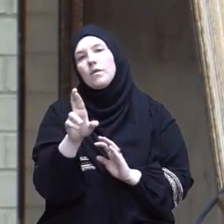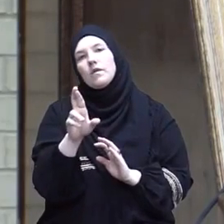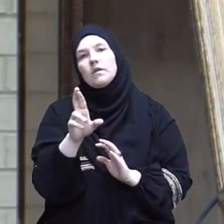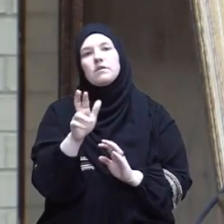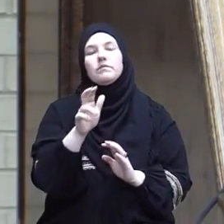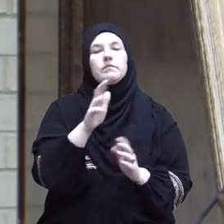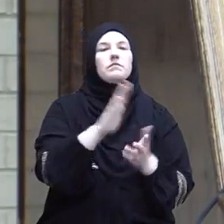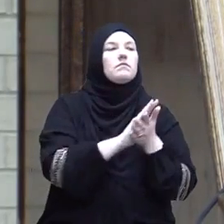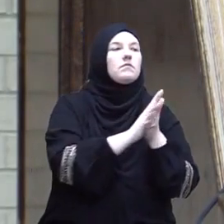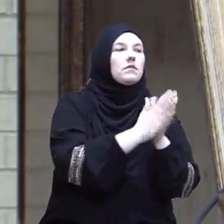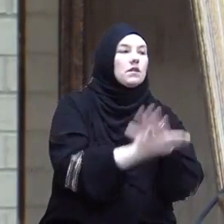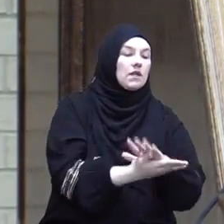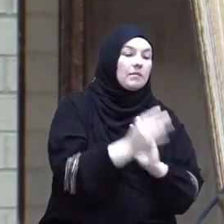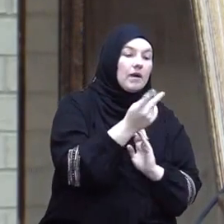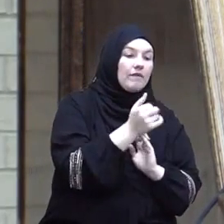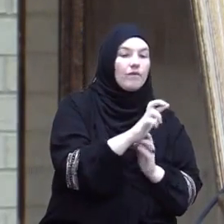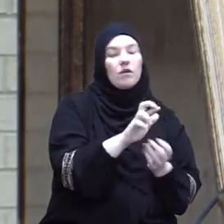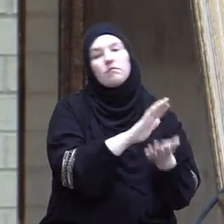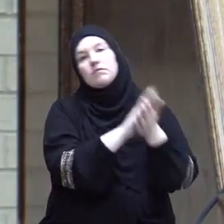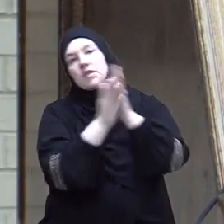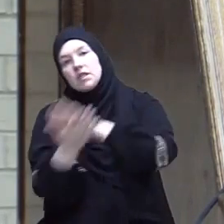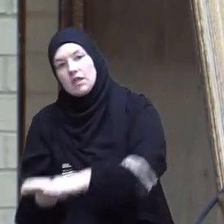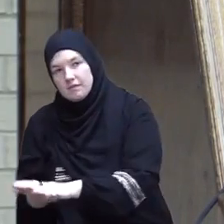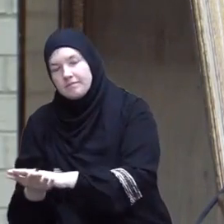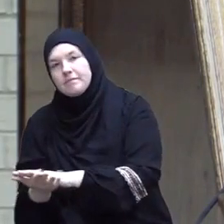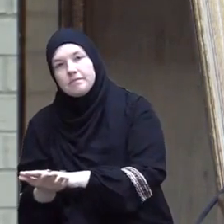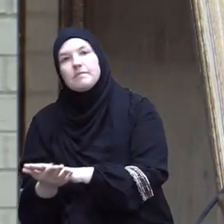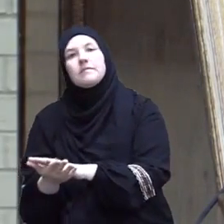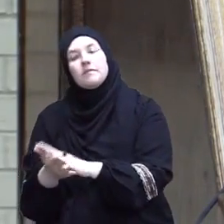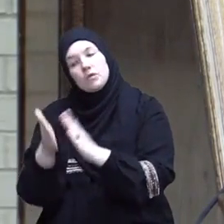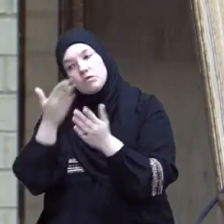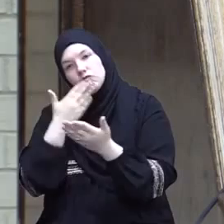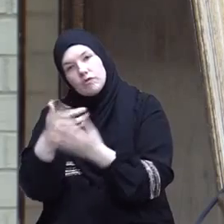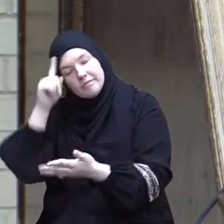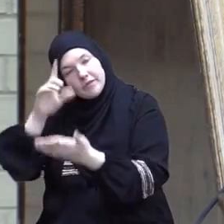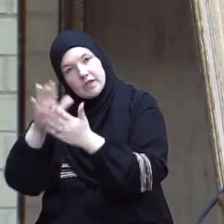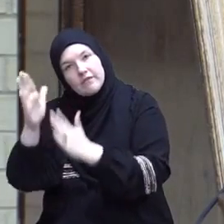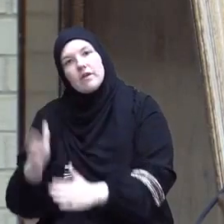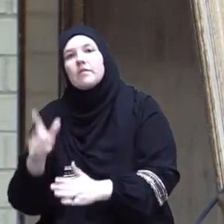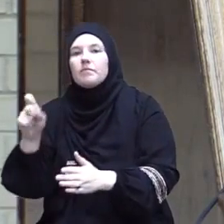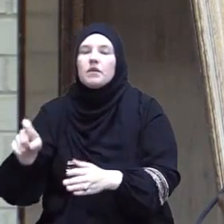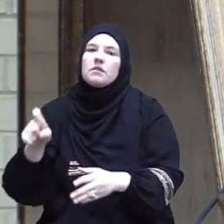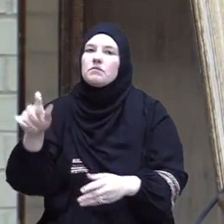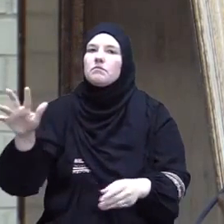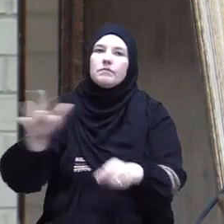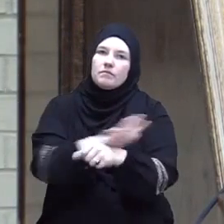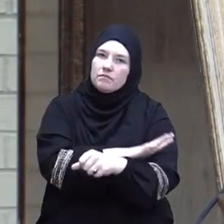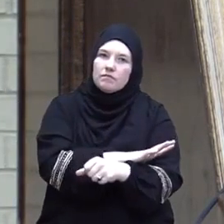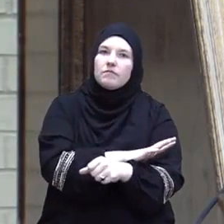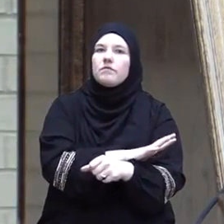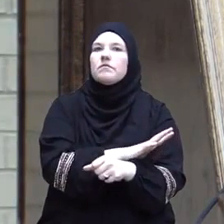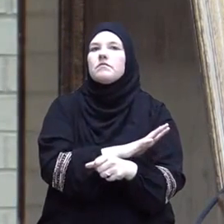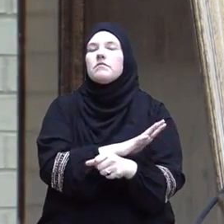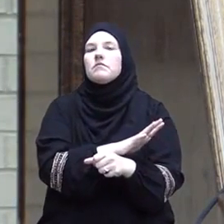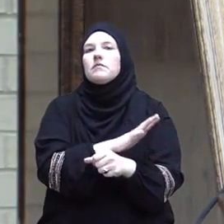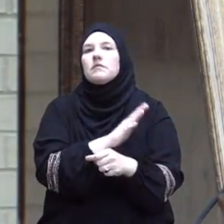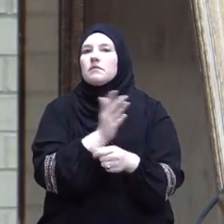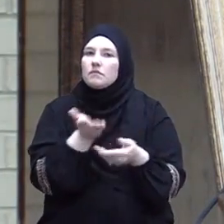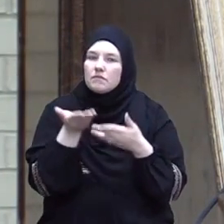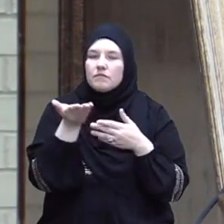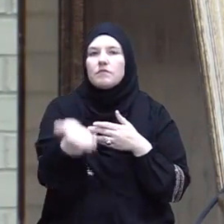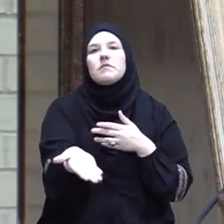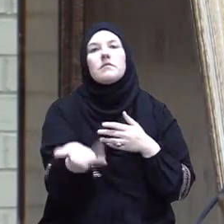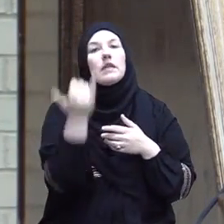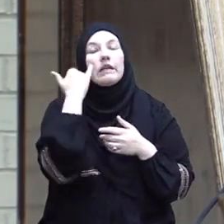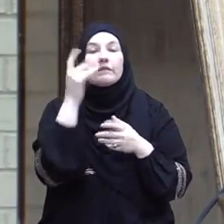box, they have to be presented with the message complete enough and then